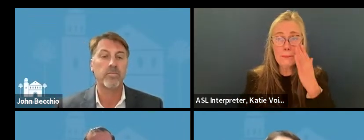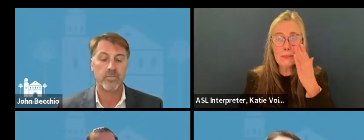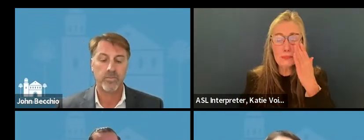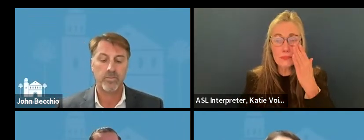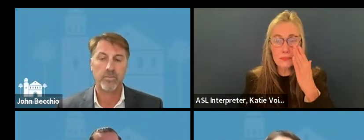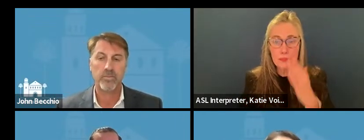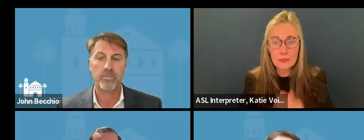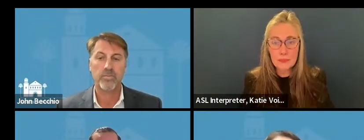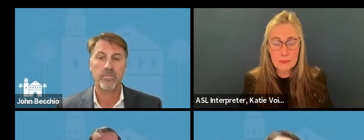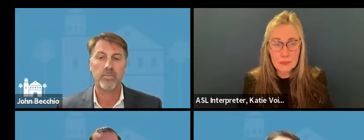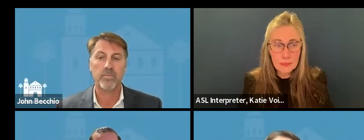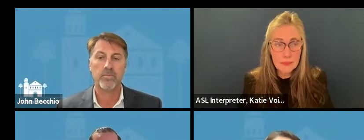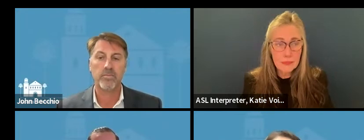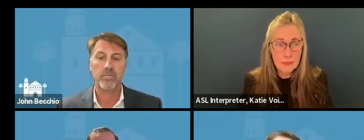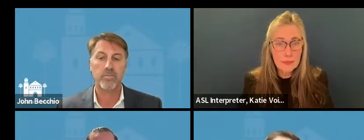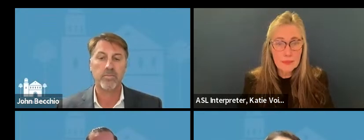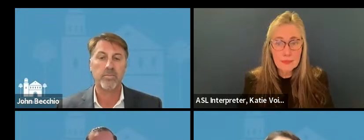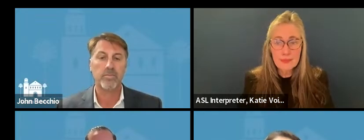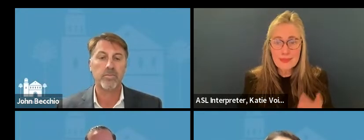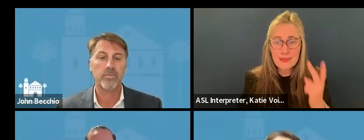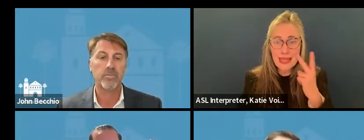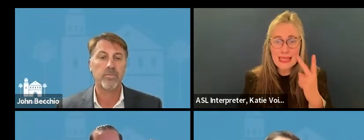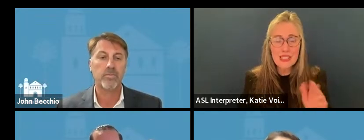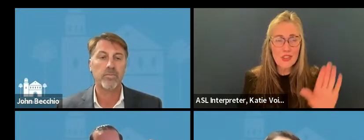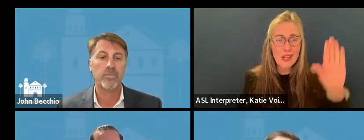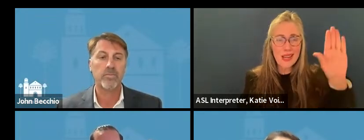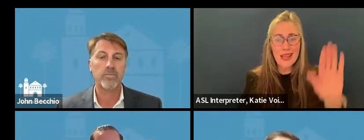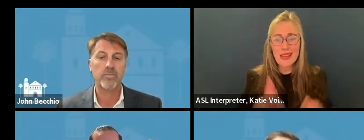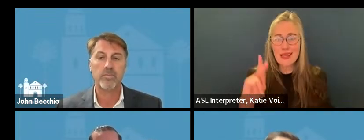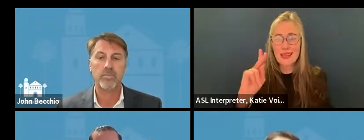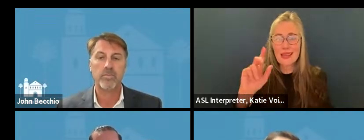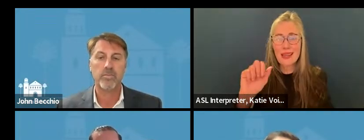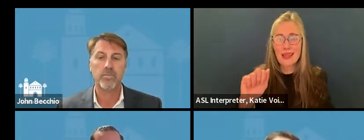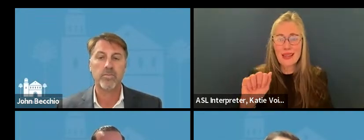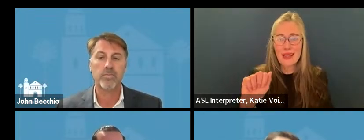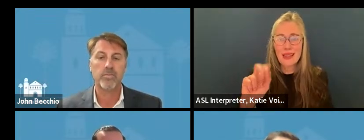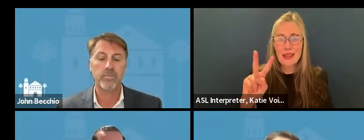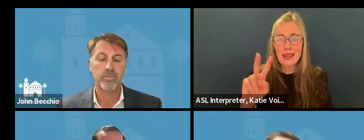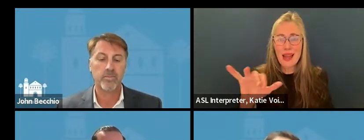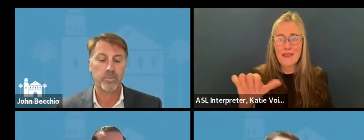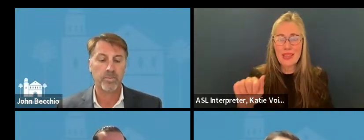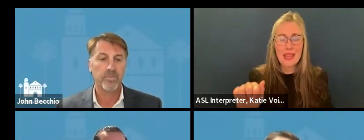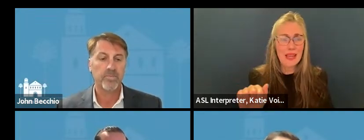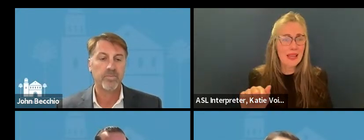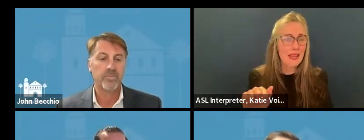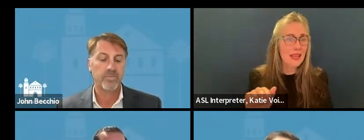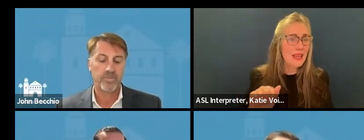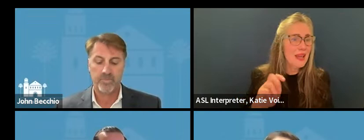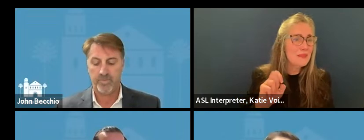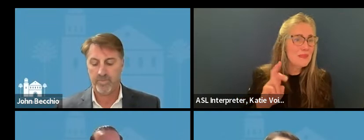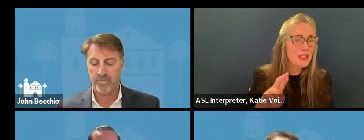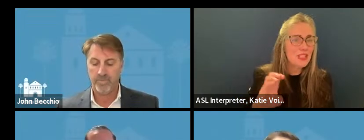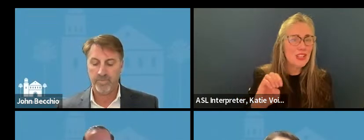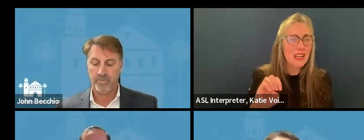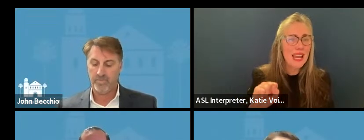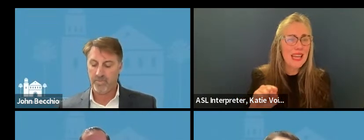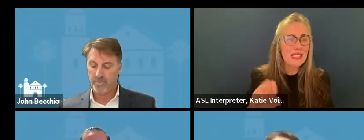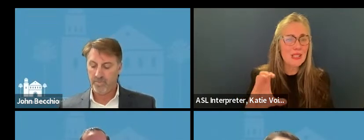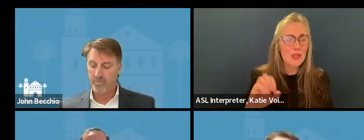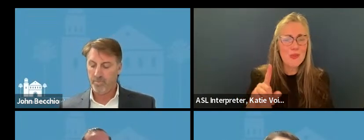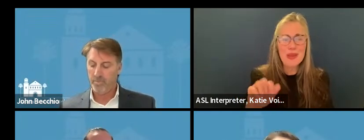There's Alvarez. Tavia, did I see your hand go up? No? Okay. Mr. Escobedo, just want to make sure. Didn't miss you this